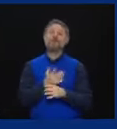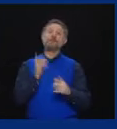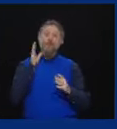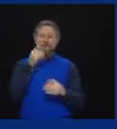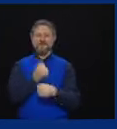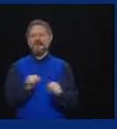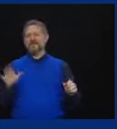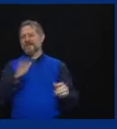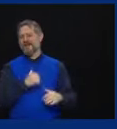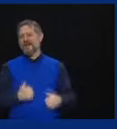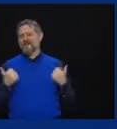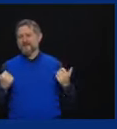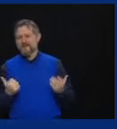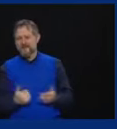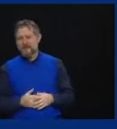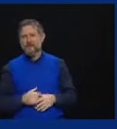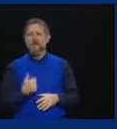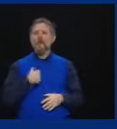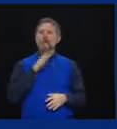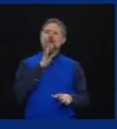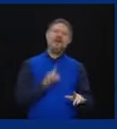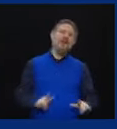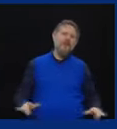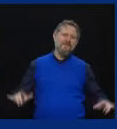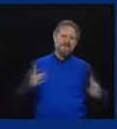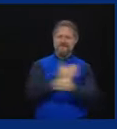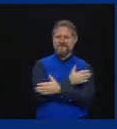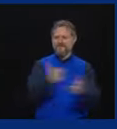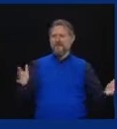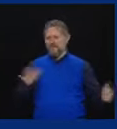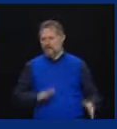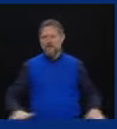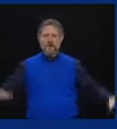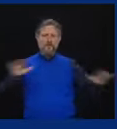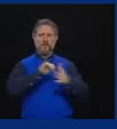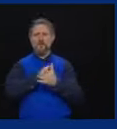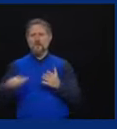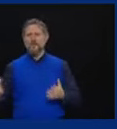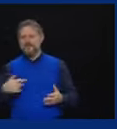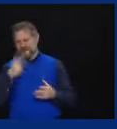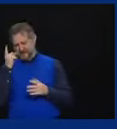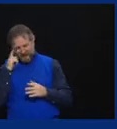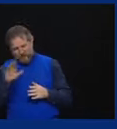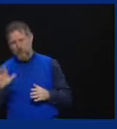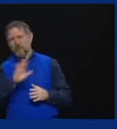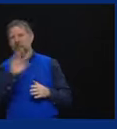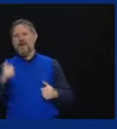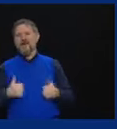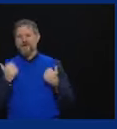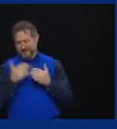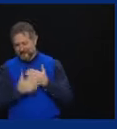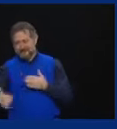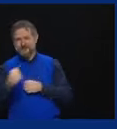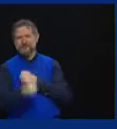because we love everyone in this state. We want them to be there for the next holiday season as well. So let's not let those